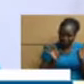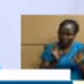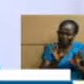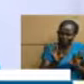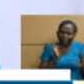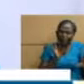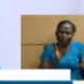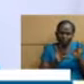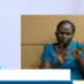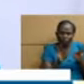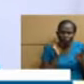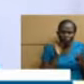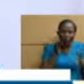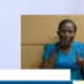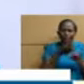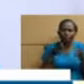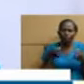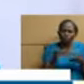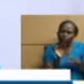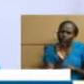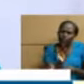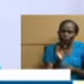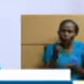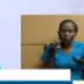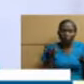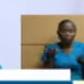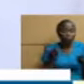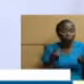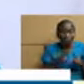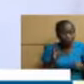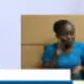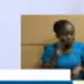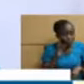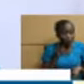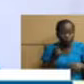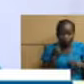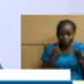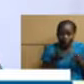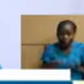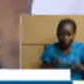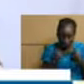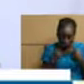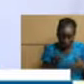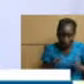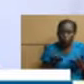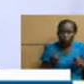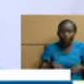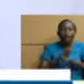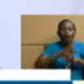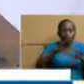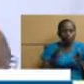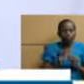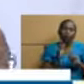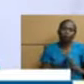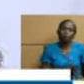selective. The target groups are very few, and yet we have seen it now that we are all vulnerable. So